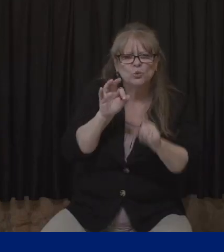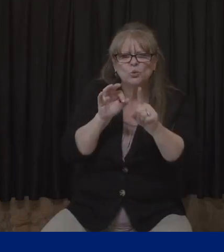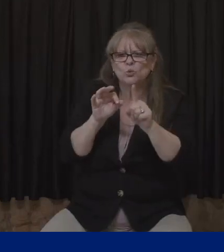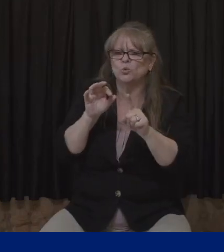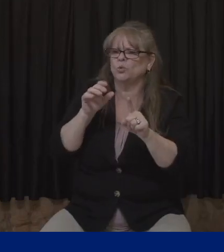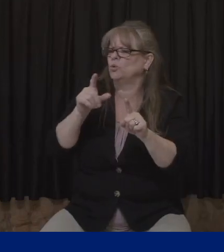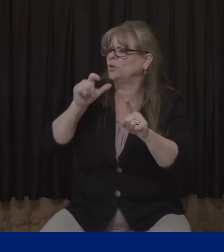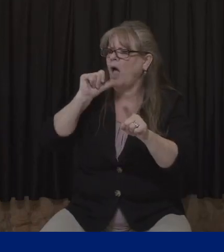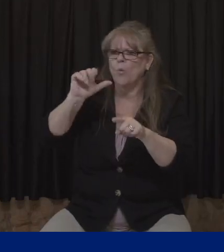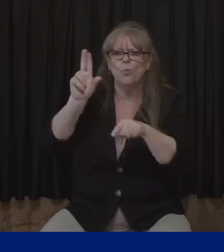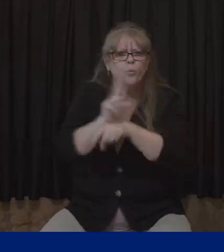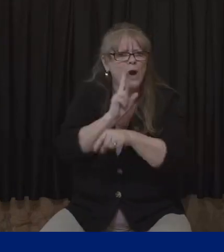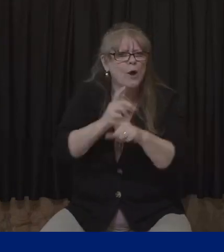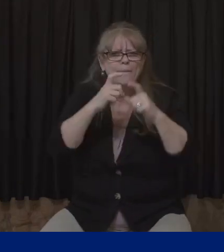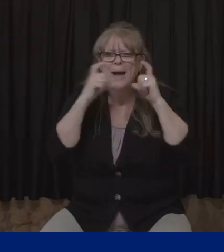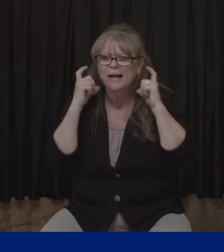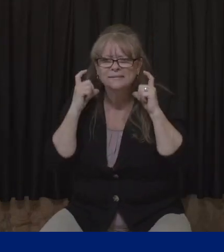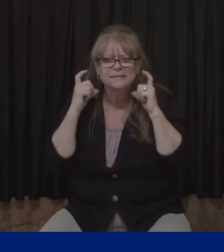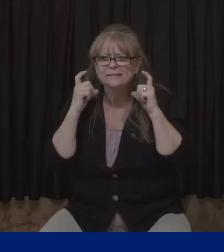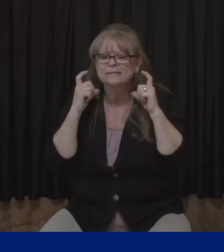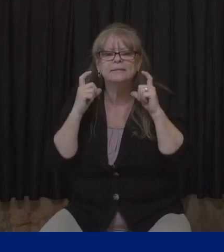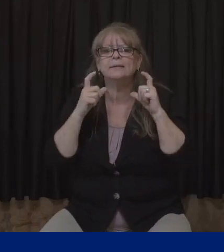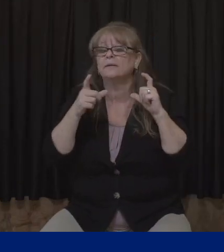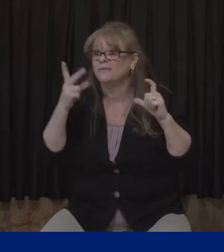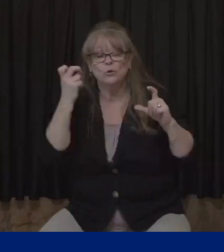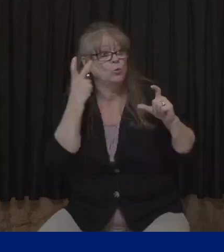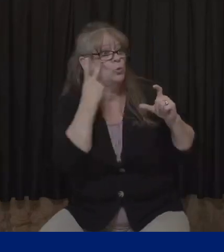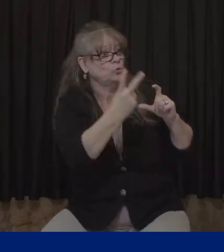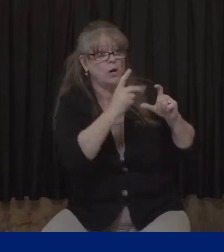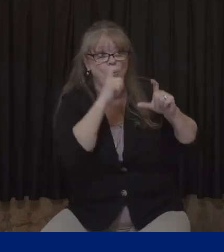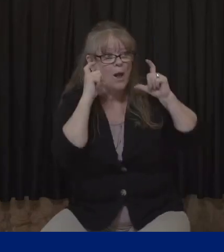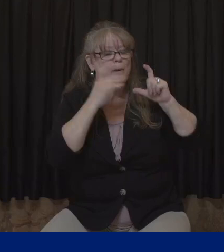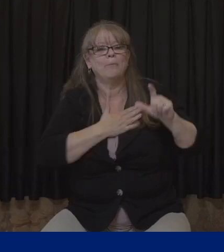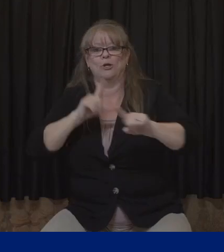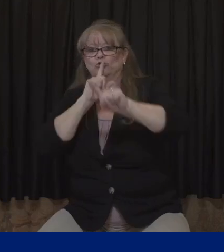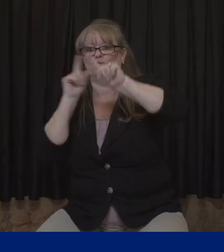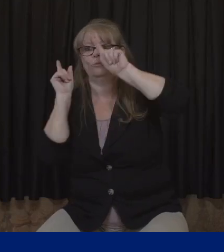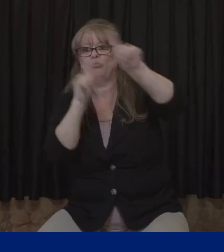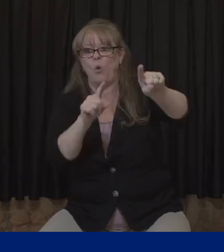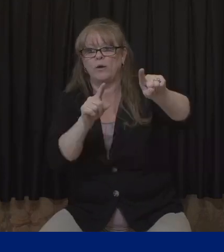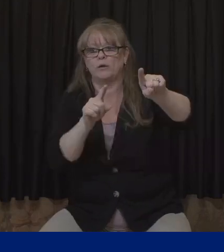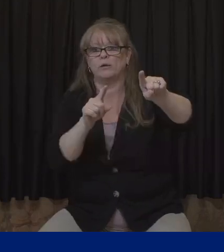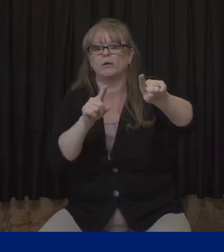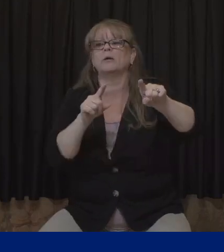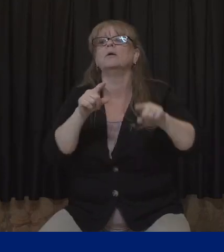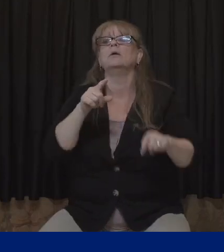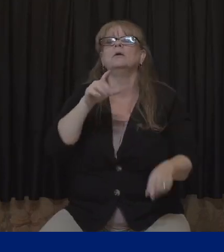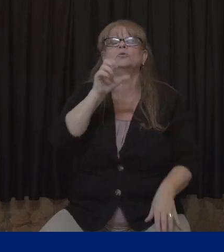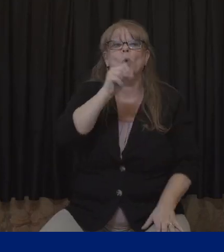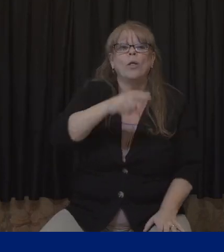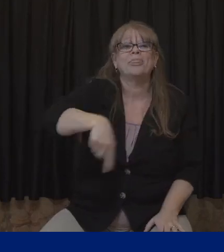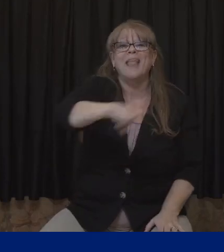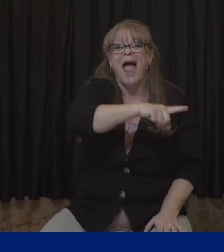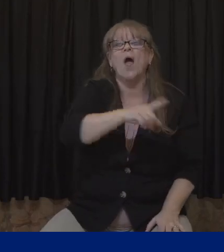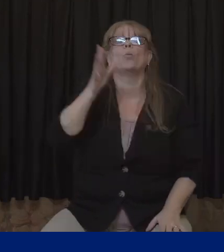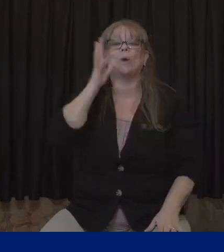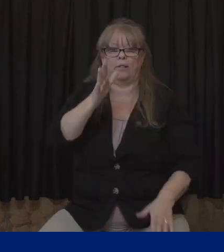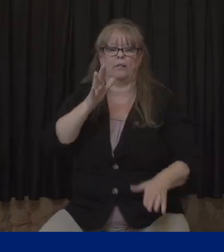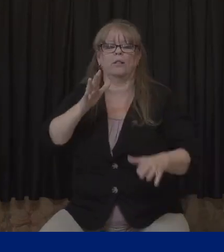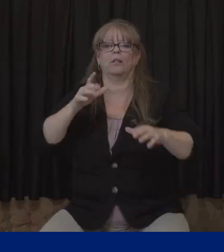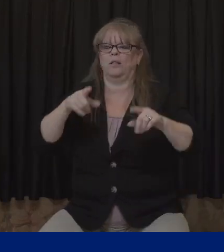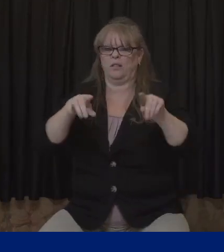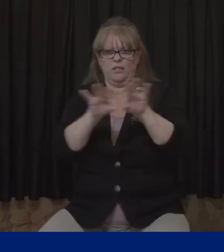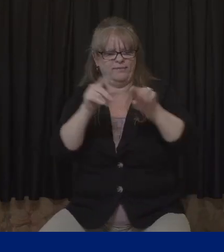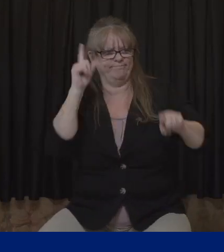public. All the employees of the store will, and the least that we can do for them is also wear masks. And personal services, that means that you can